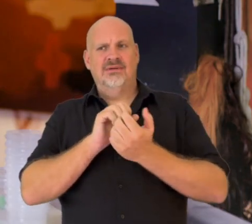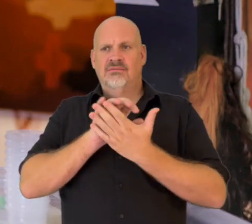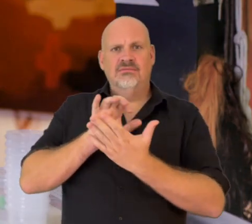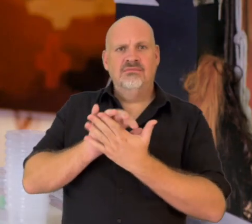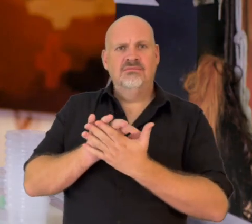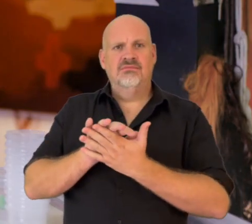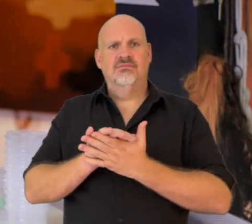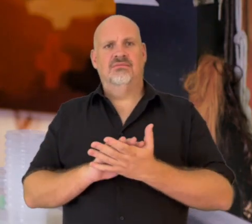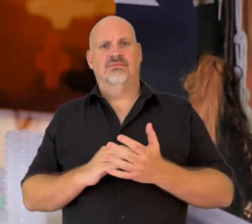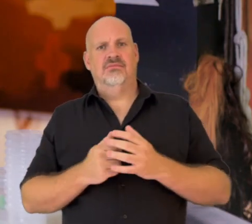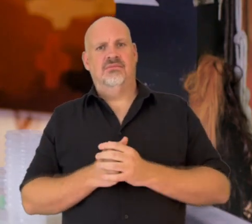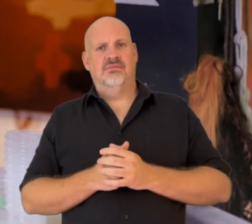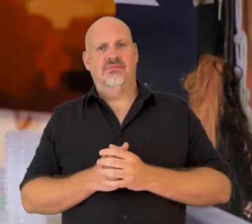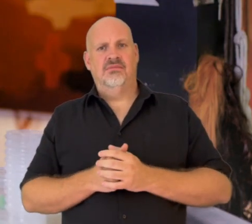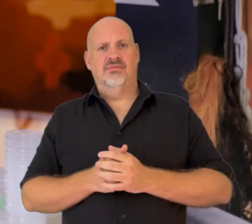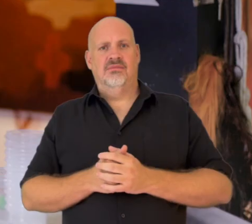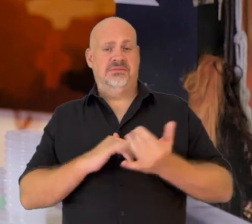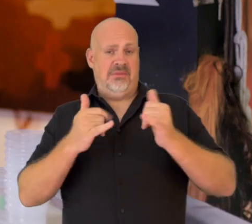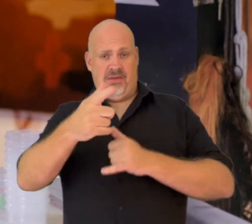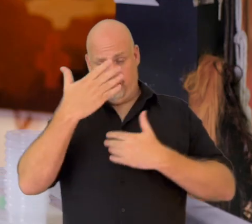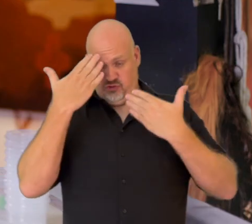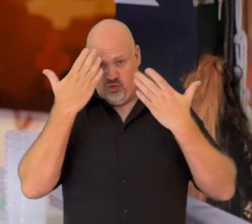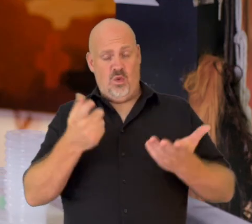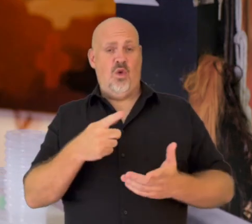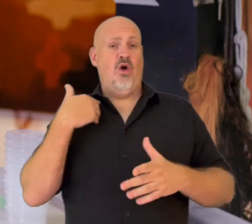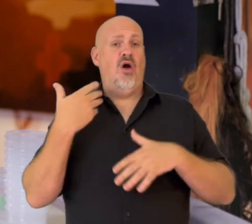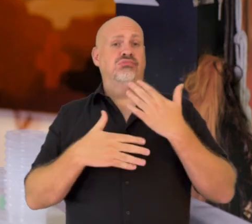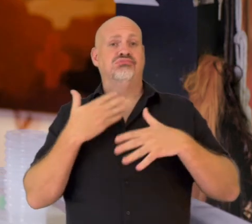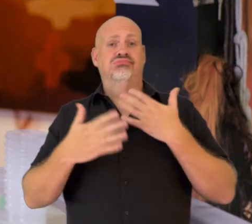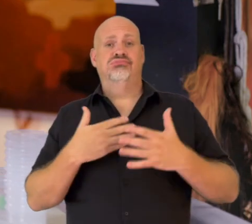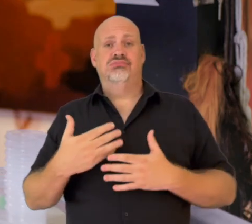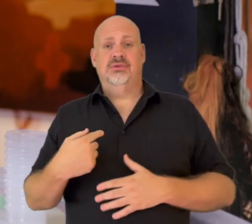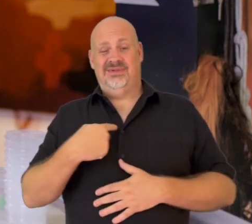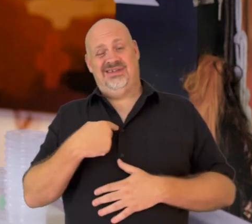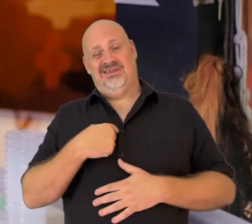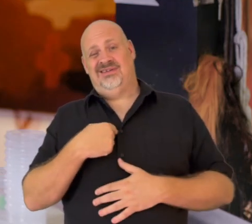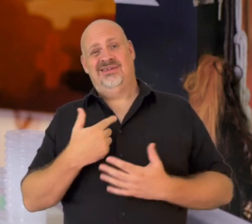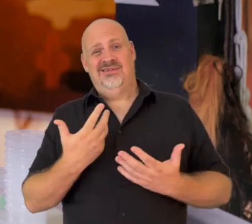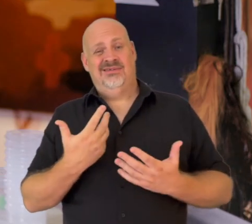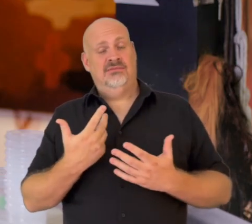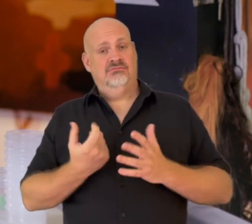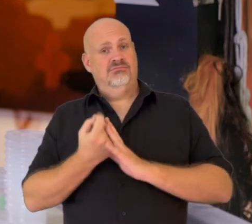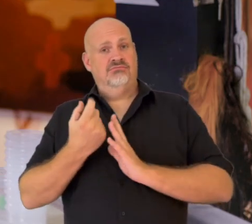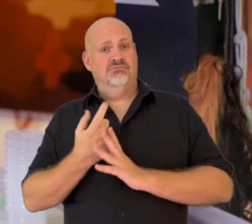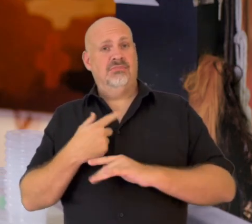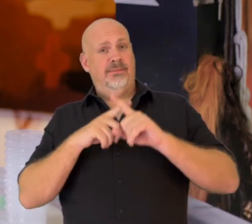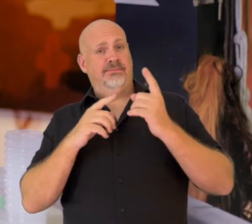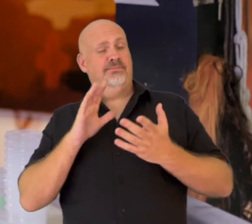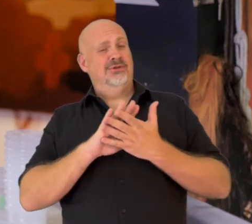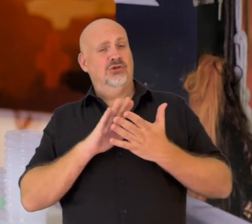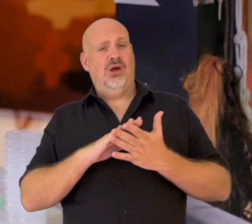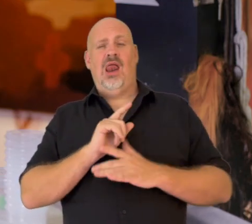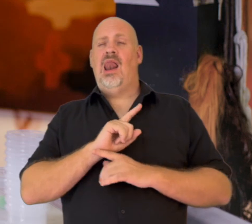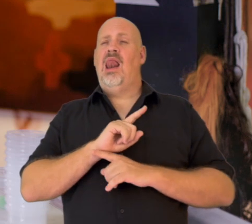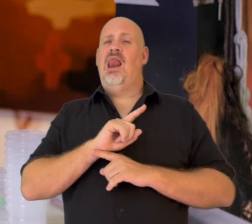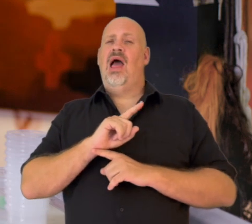Sometimes you don't even know what you're doing as well. Often I find I'm making a picture and it's only like months